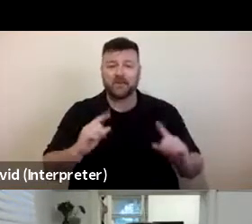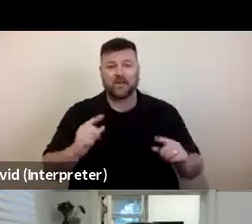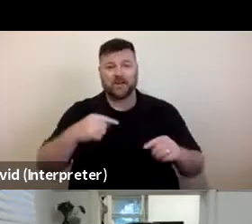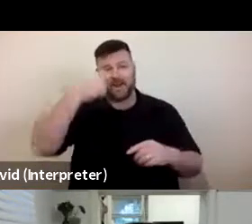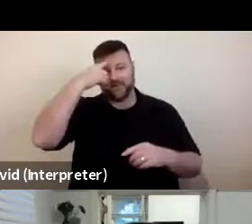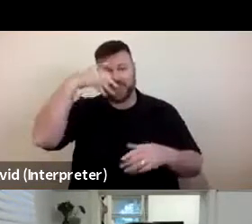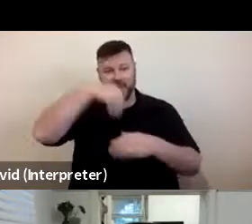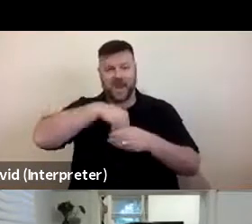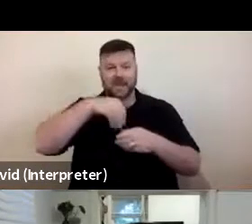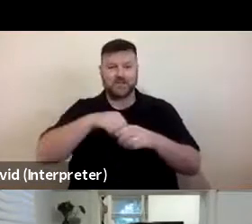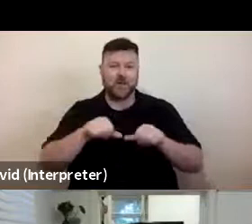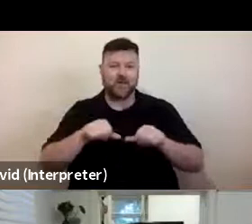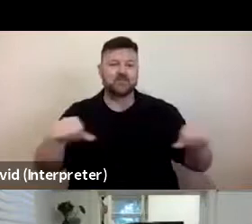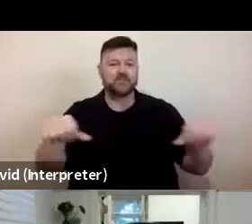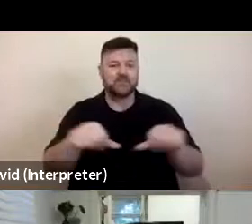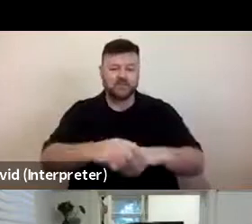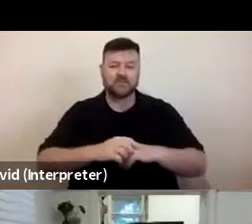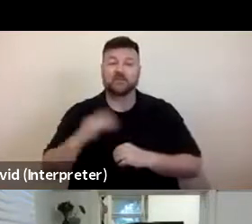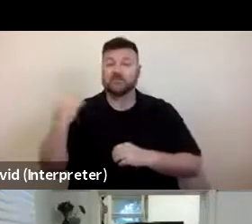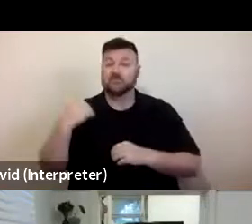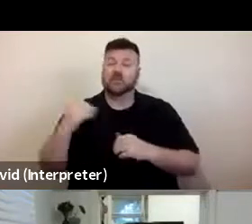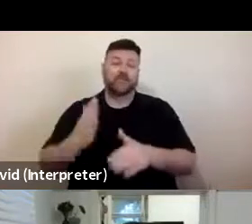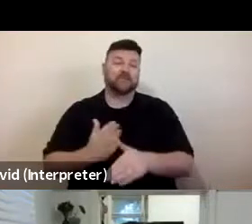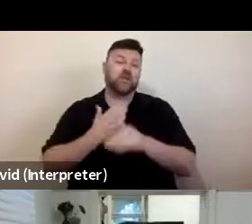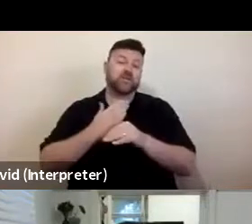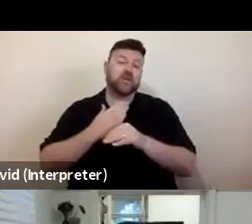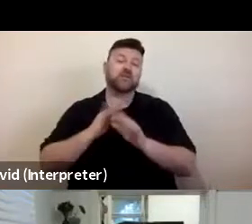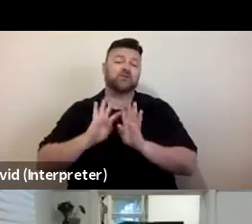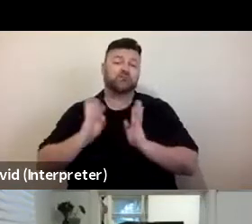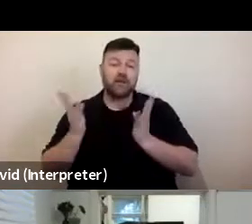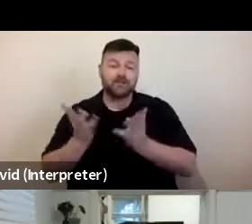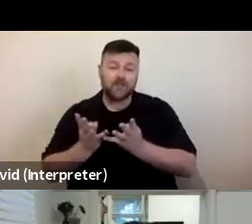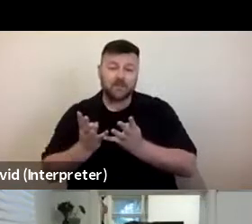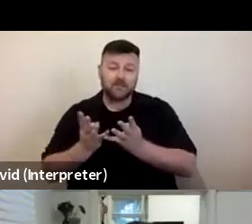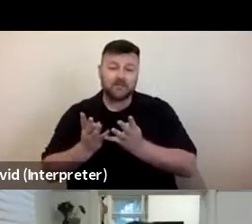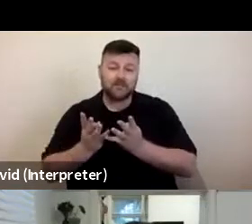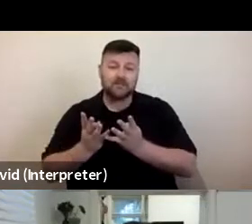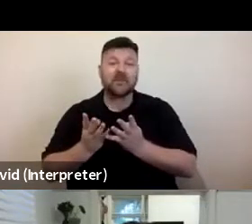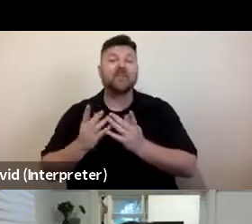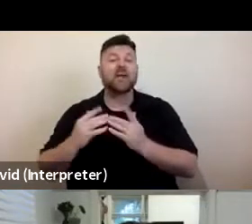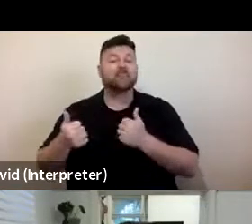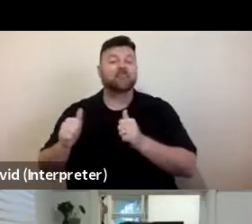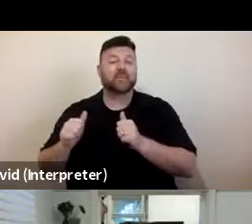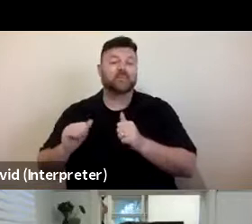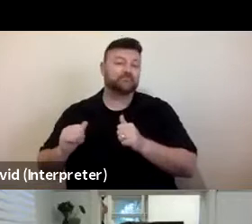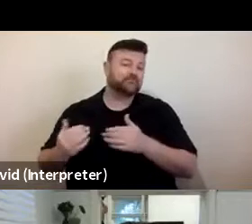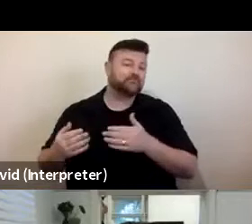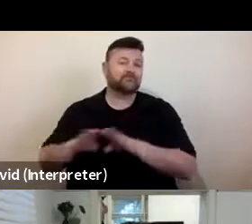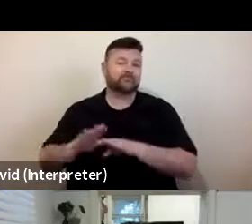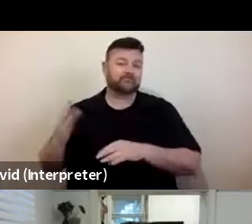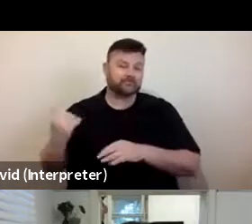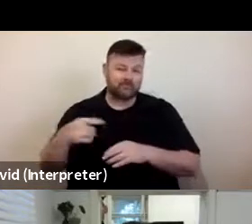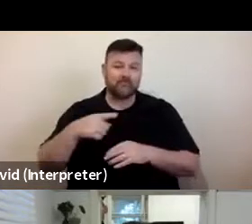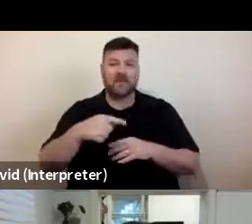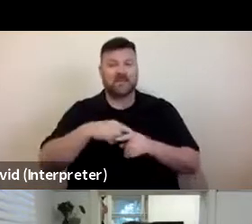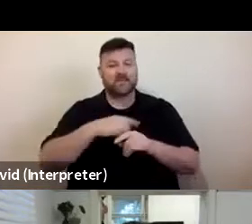First Nations roundtables came to a close the week before last. And this is our final Think Inside the